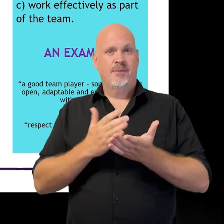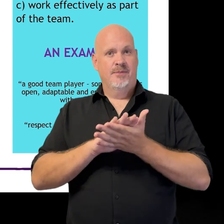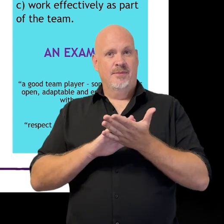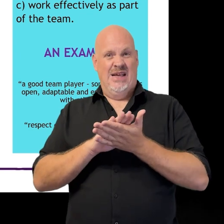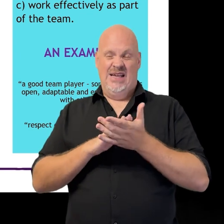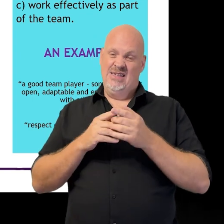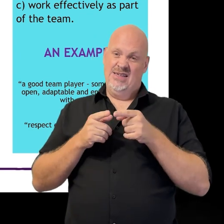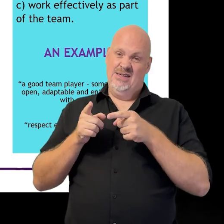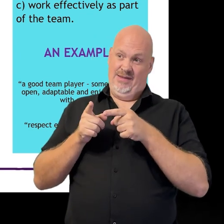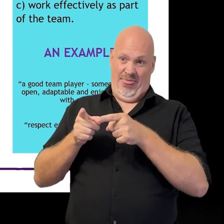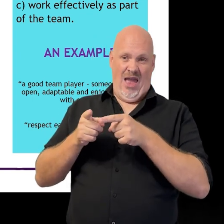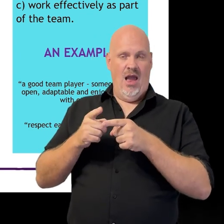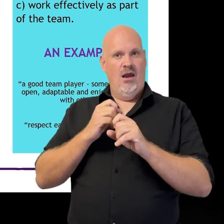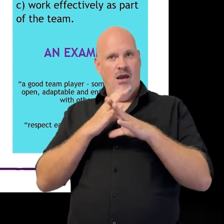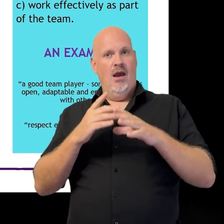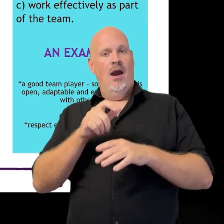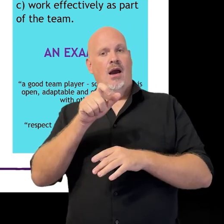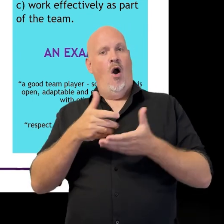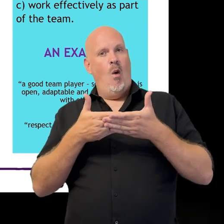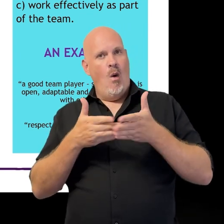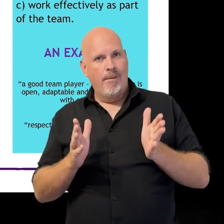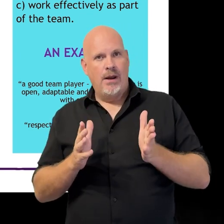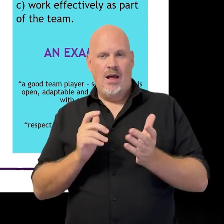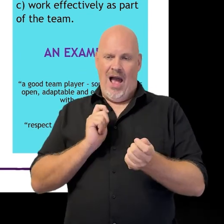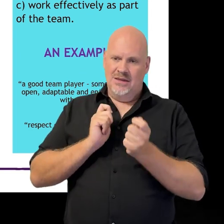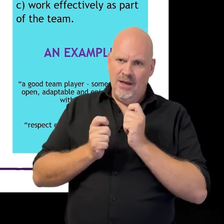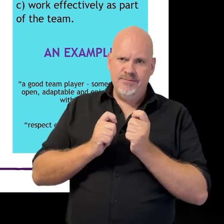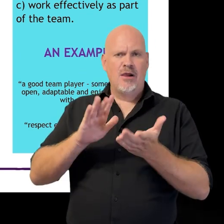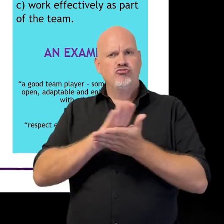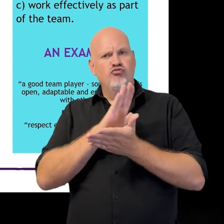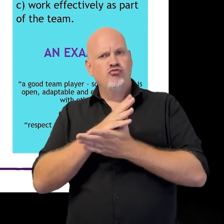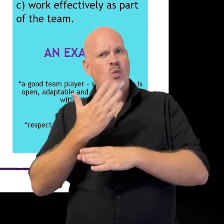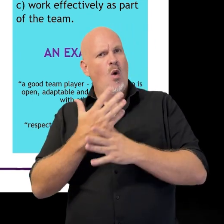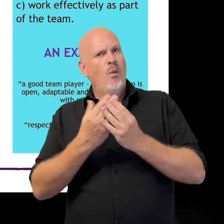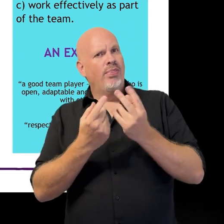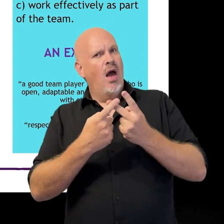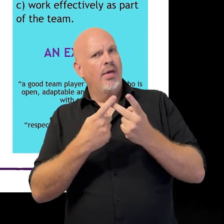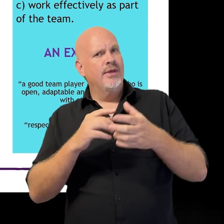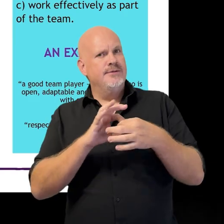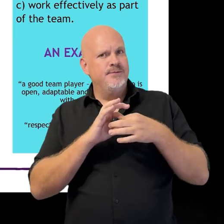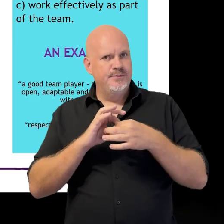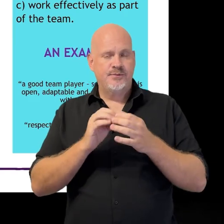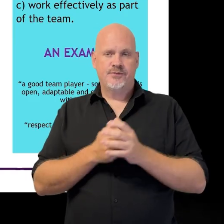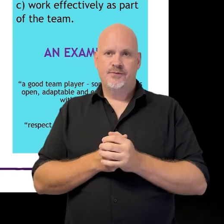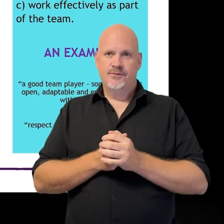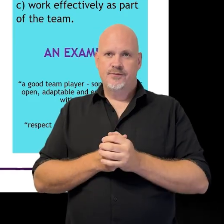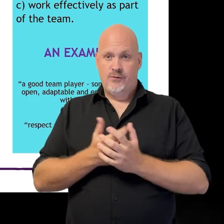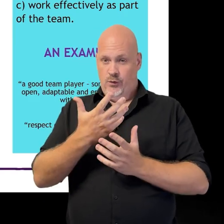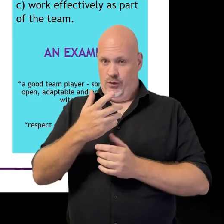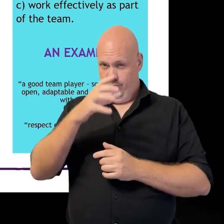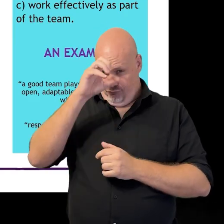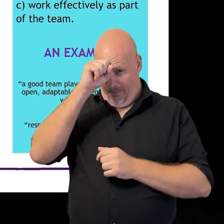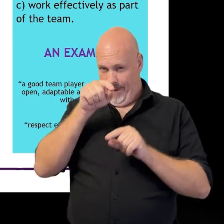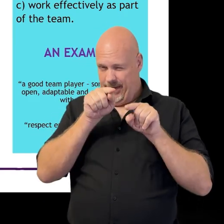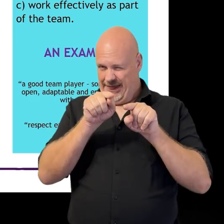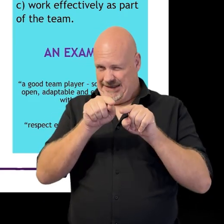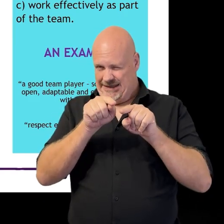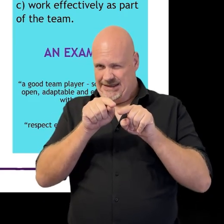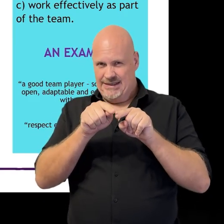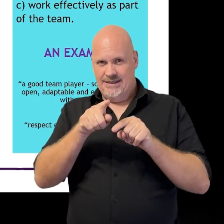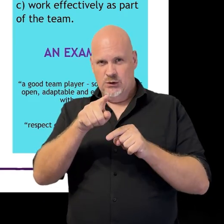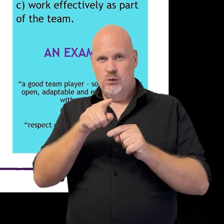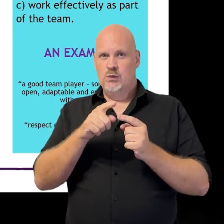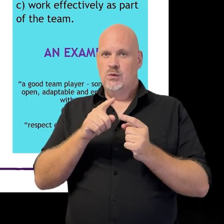to them, that means someone who is open, adaptable, and enjoys working with others. So you may want to bear those in mind when